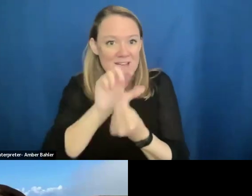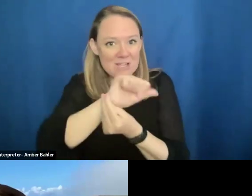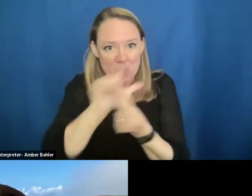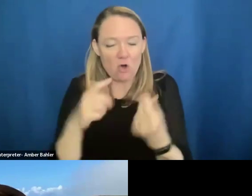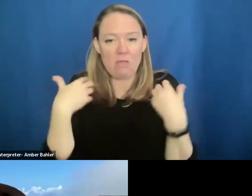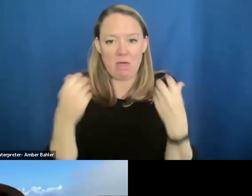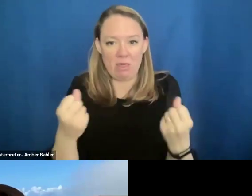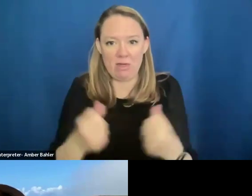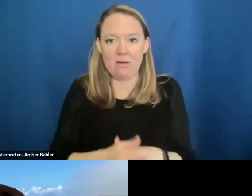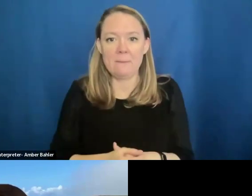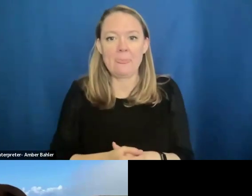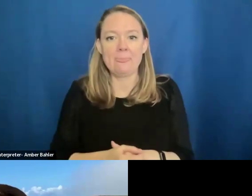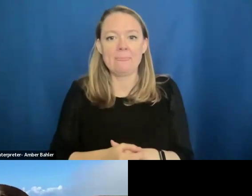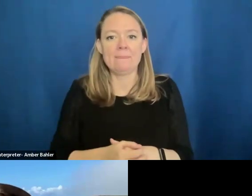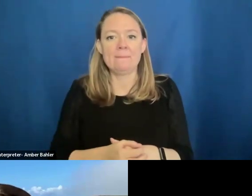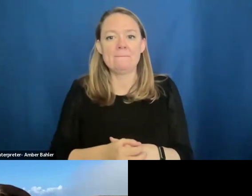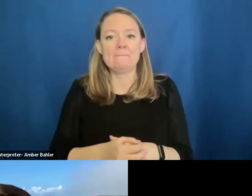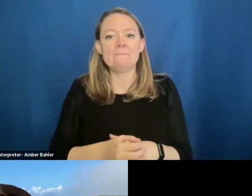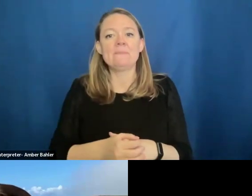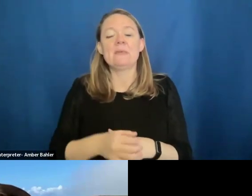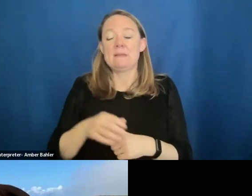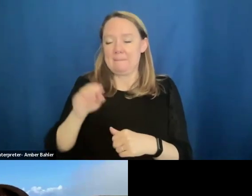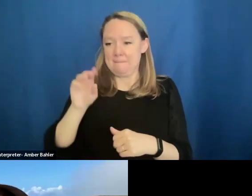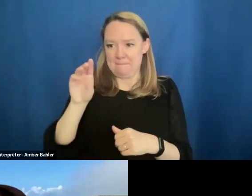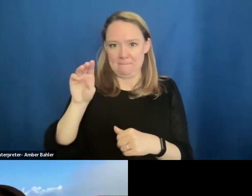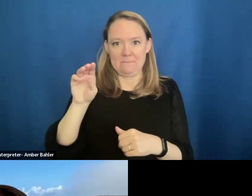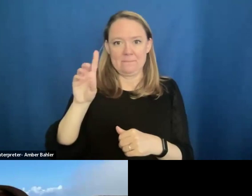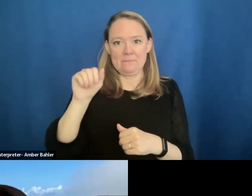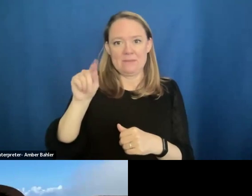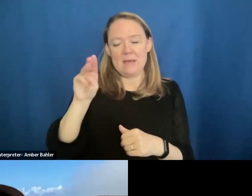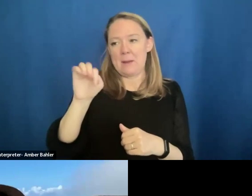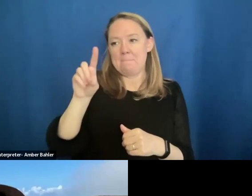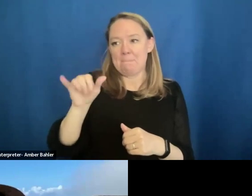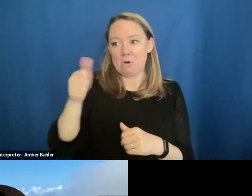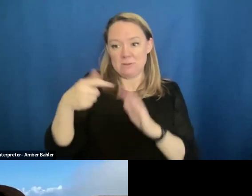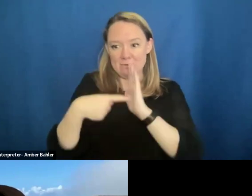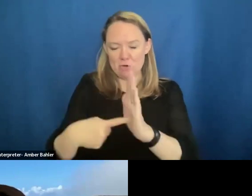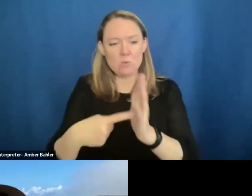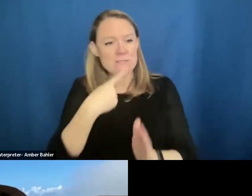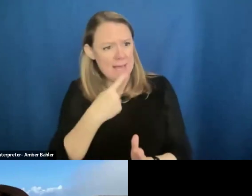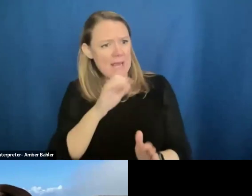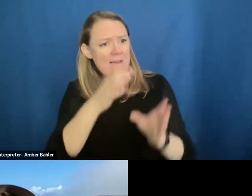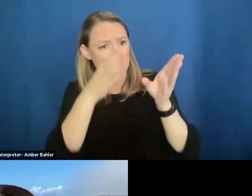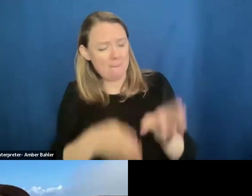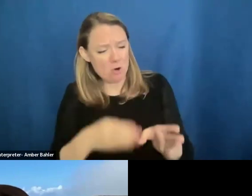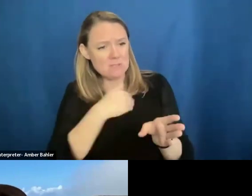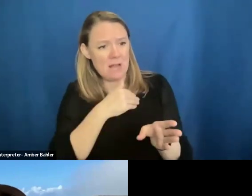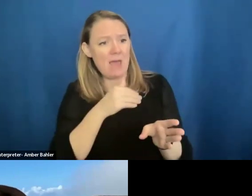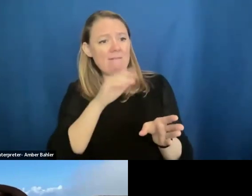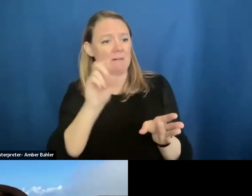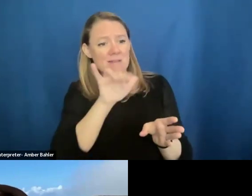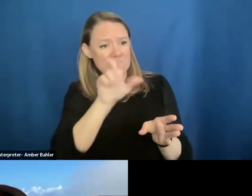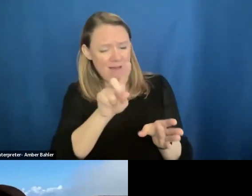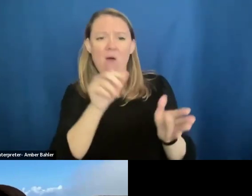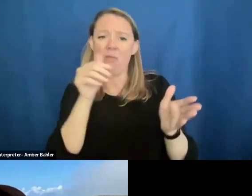disorder, by the data that Mandy showed, almost always also have a mental health disorder. But my own experience working in the